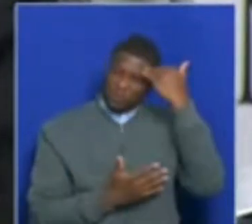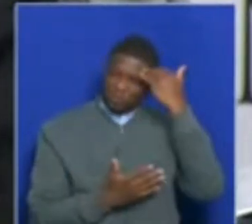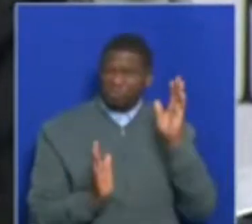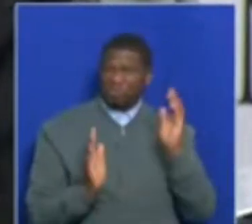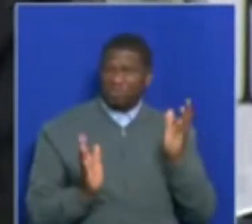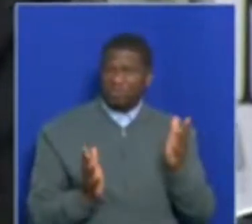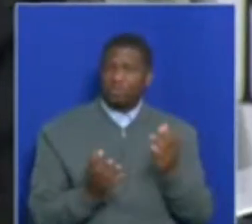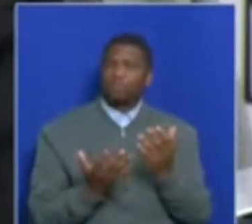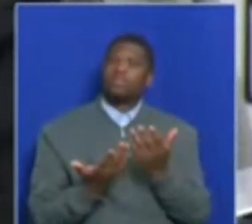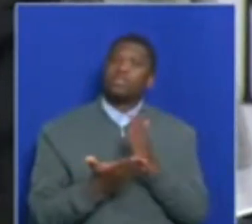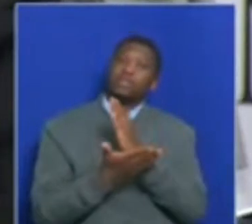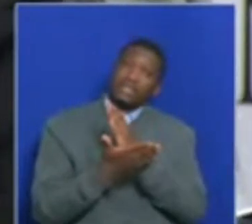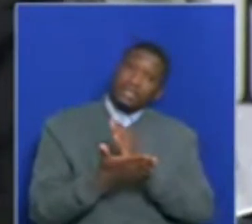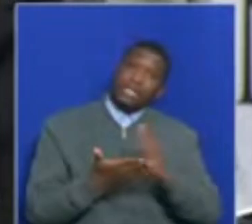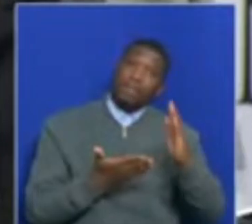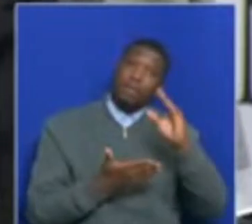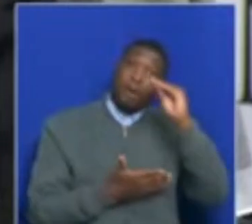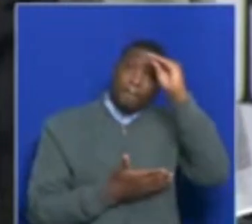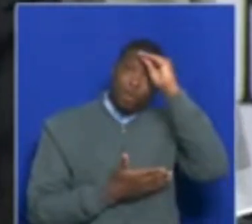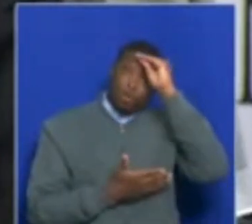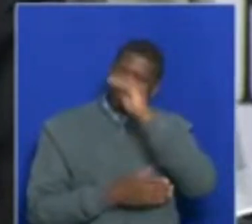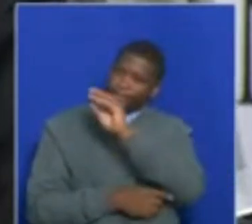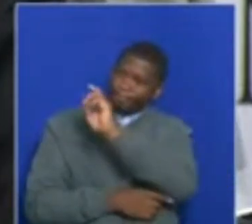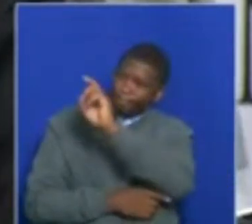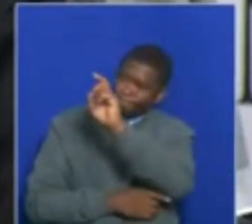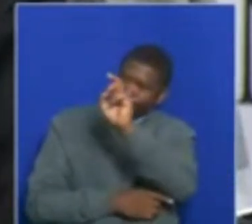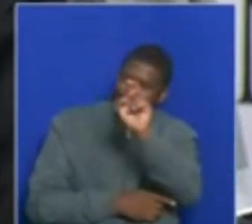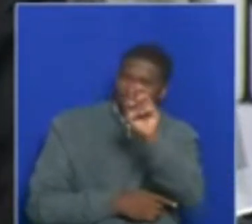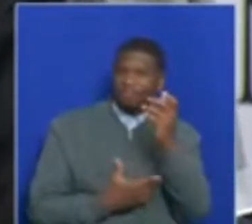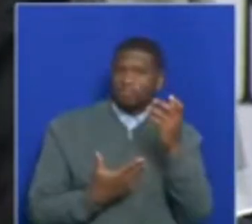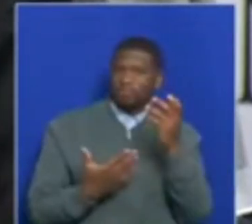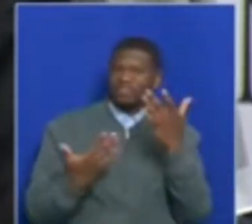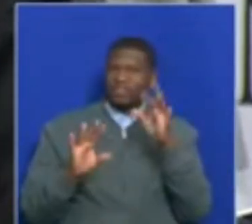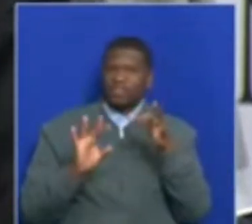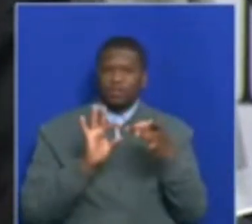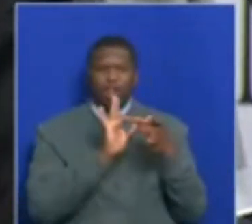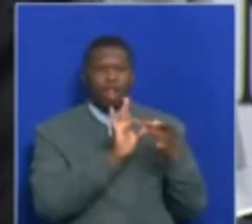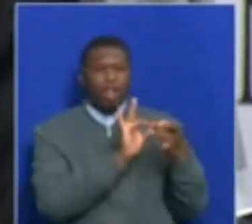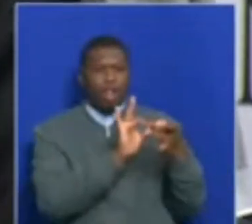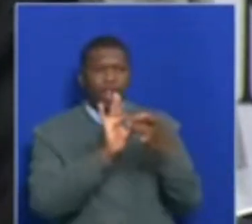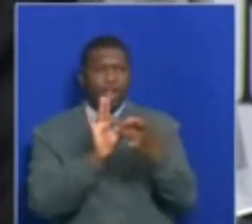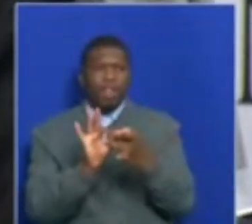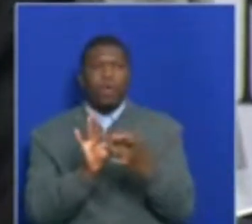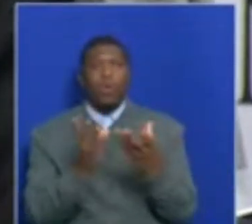station levels are linked with certain tow truck businesses.